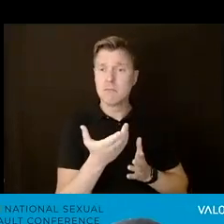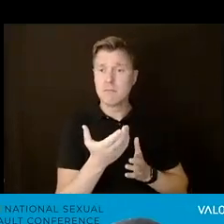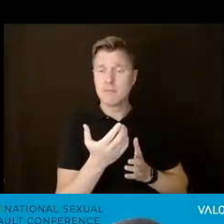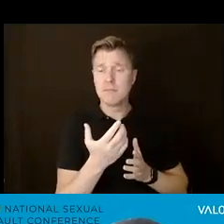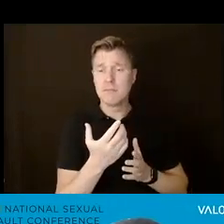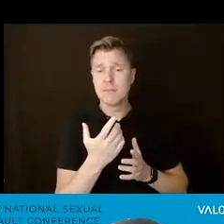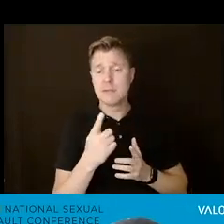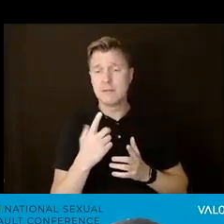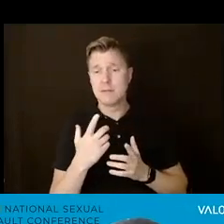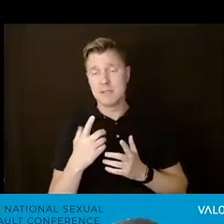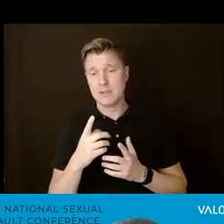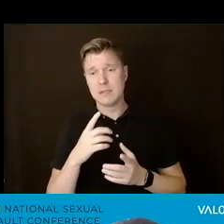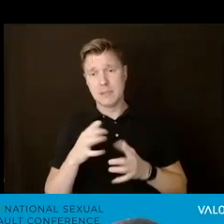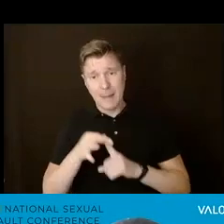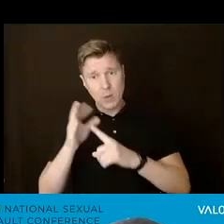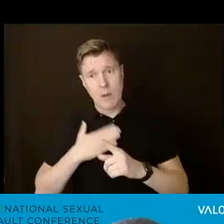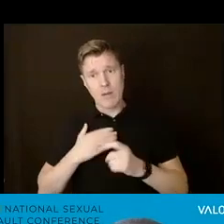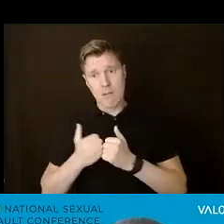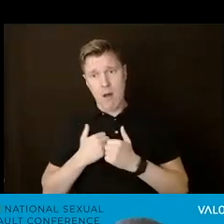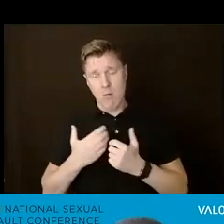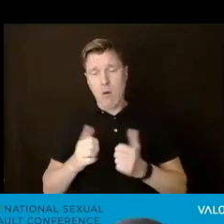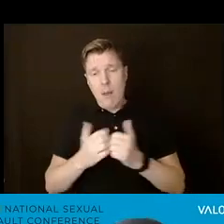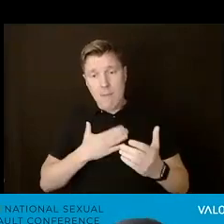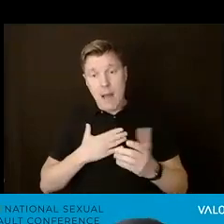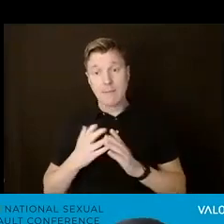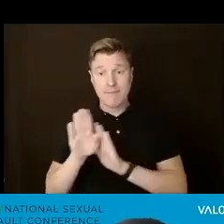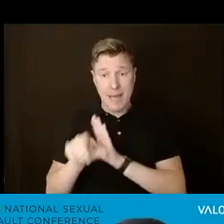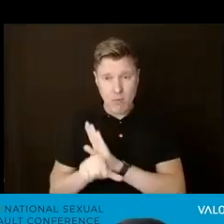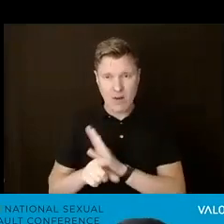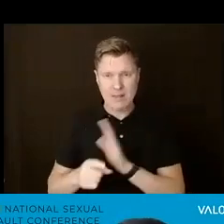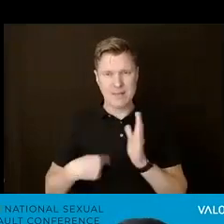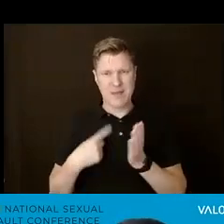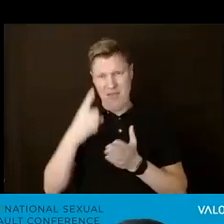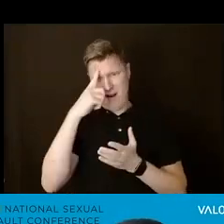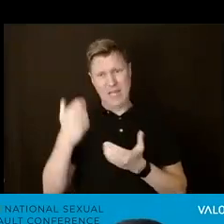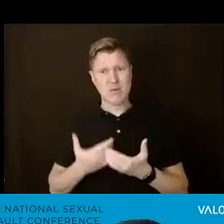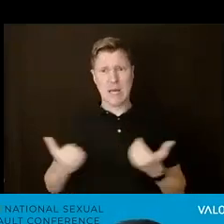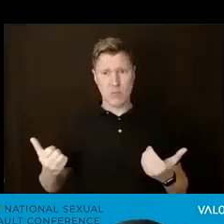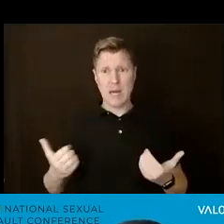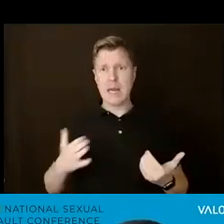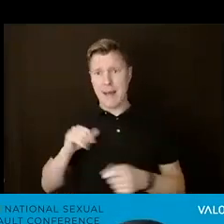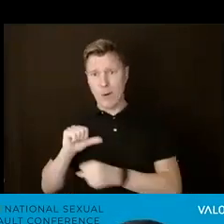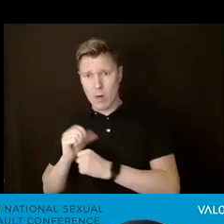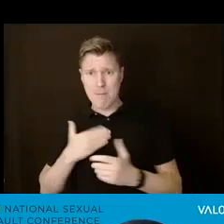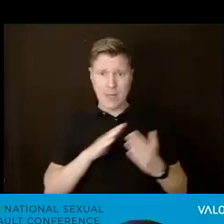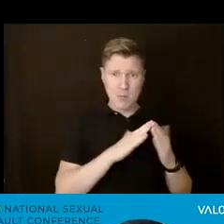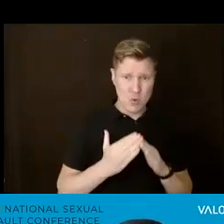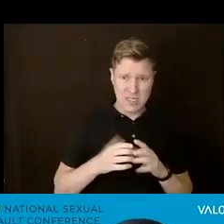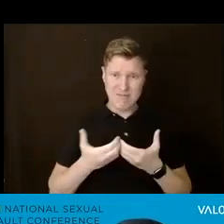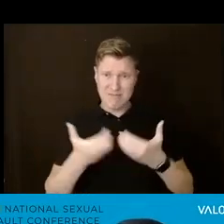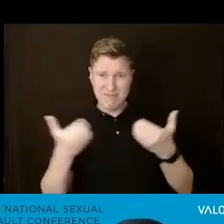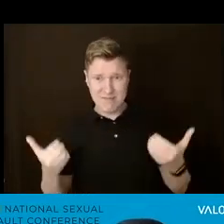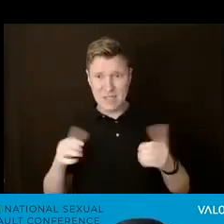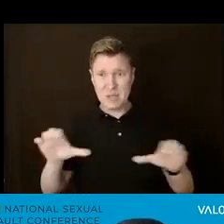and I think was really concerned that maybe I had to separate from my community in order to do this kind of